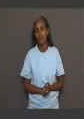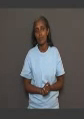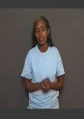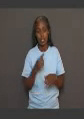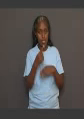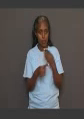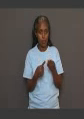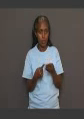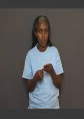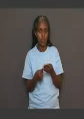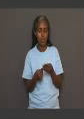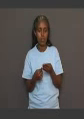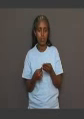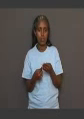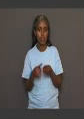Therefore,